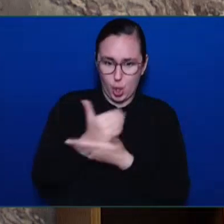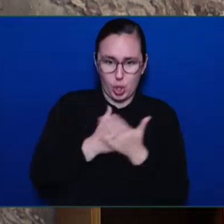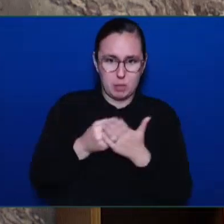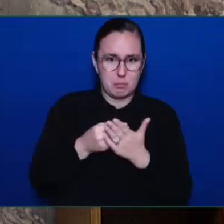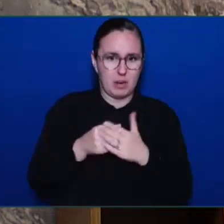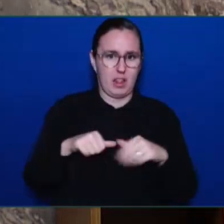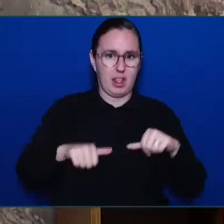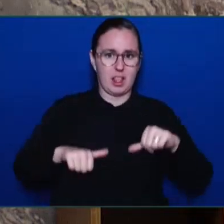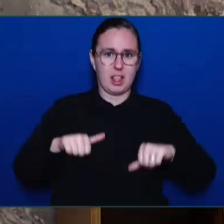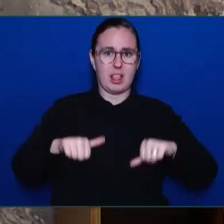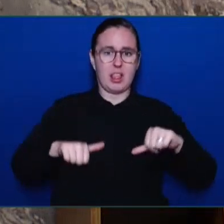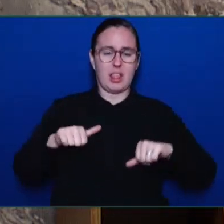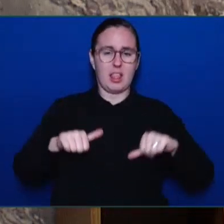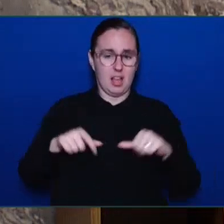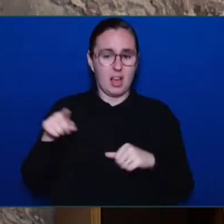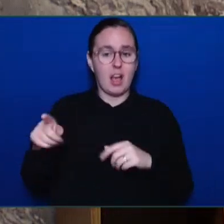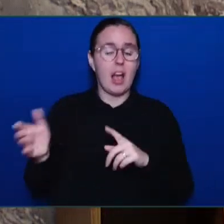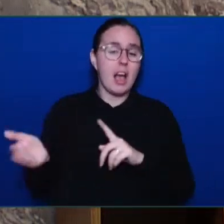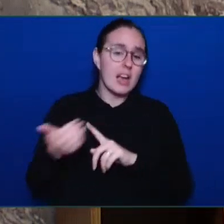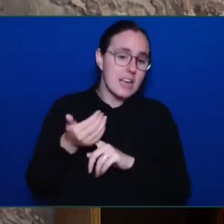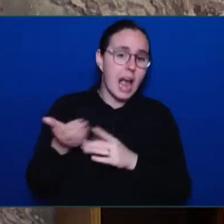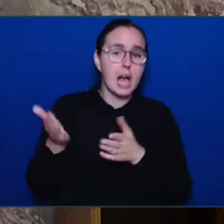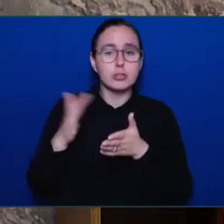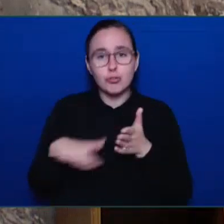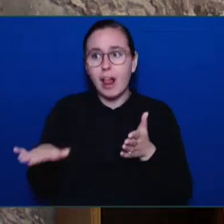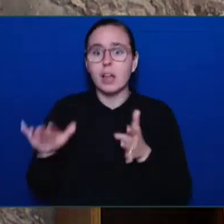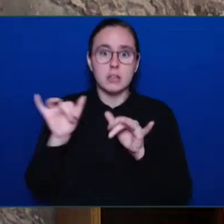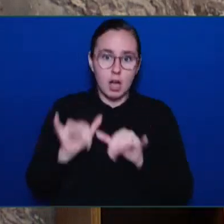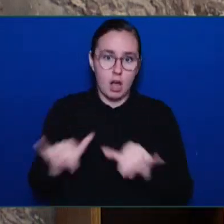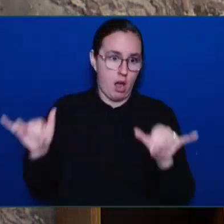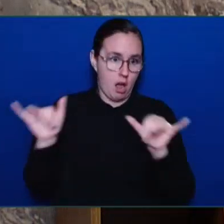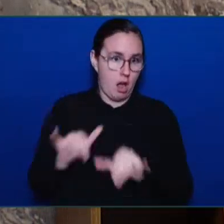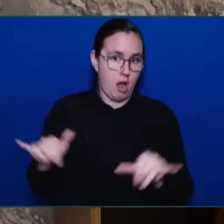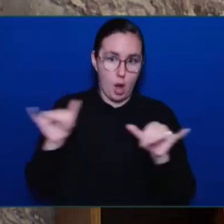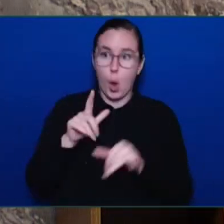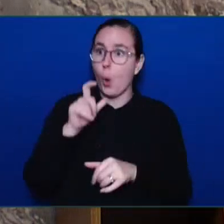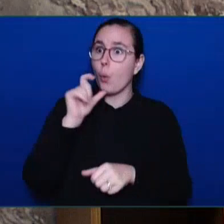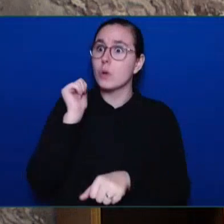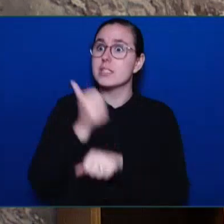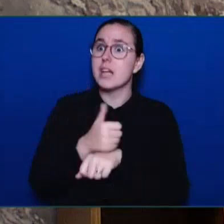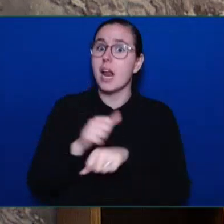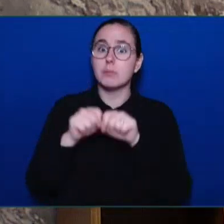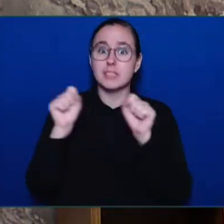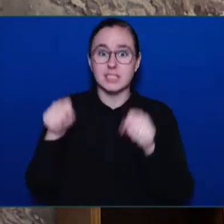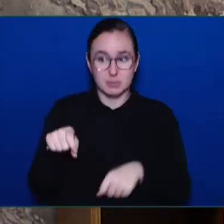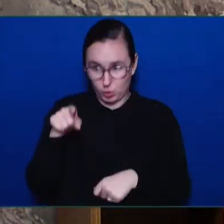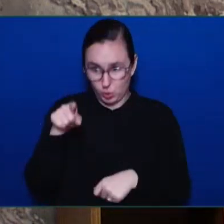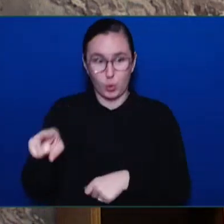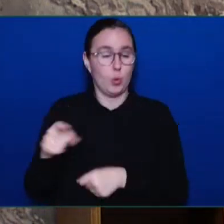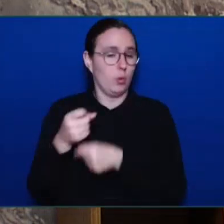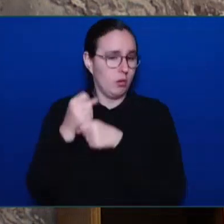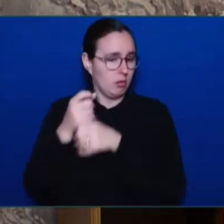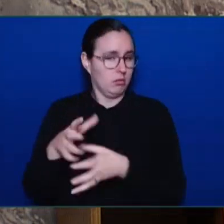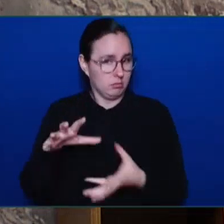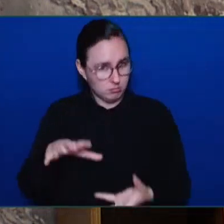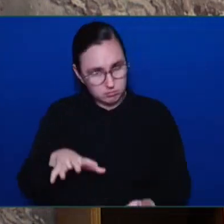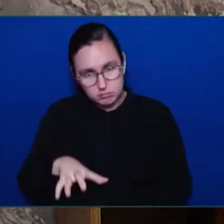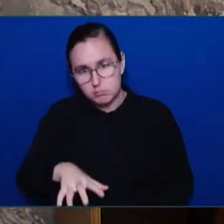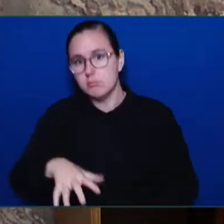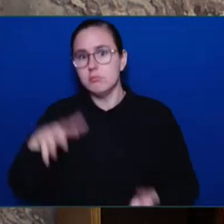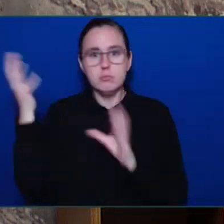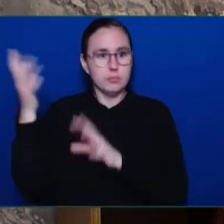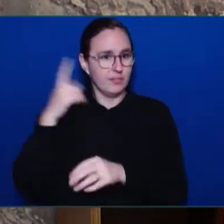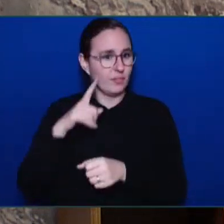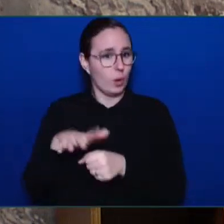causing havoc for local businesses and threatening the safety of their employees and their customers alike. When will the